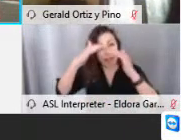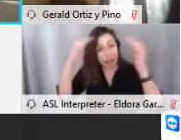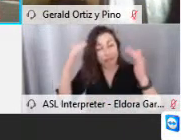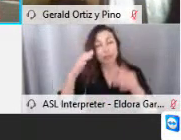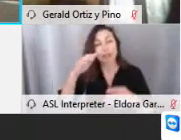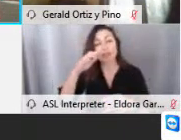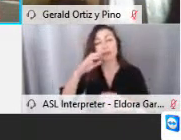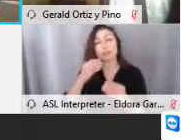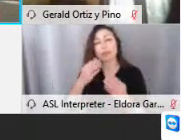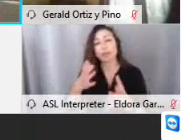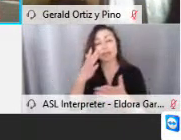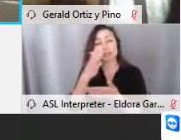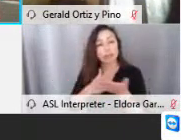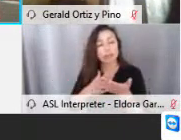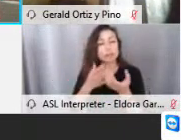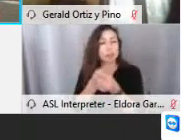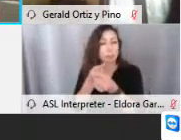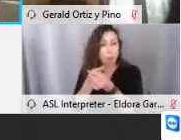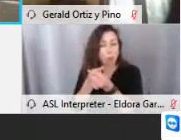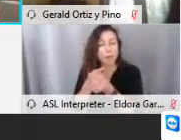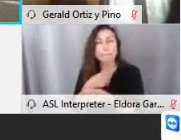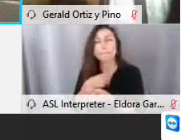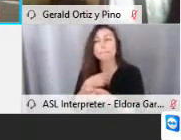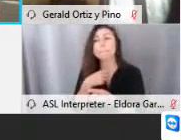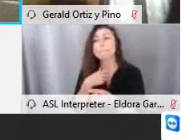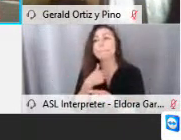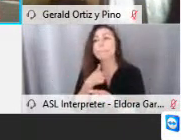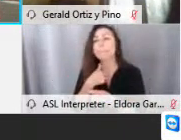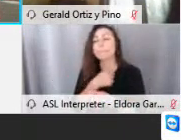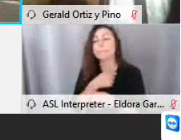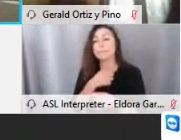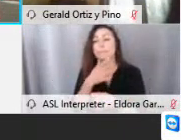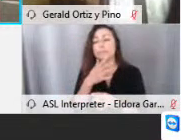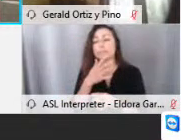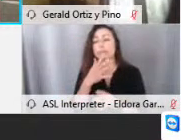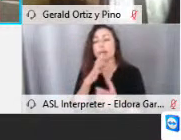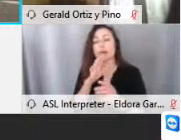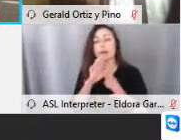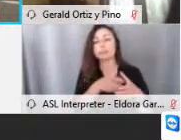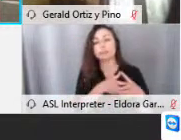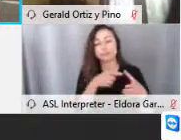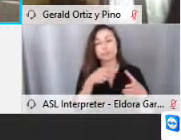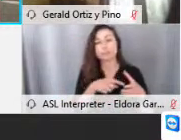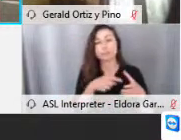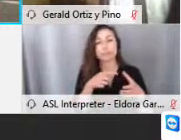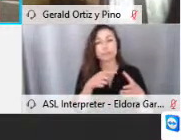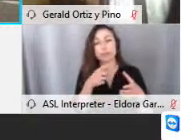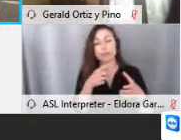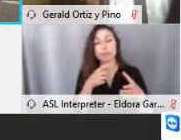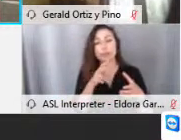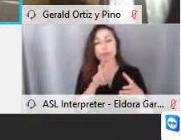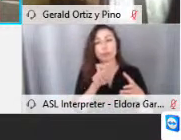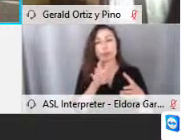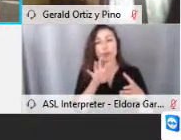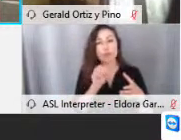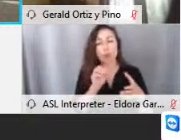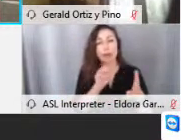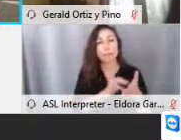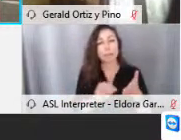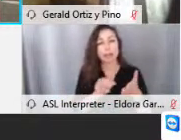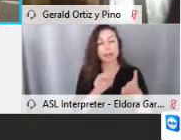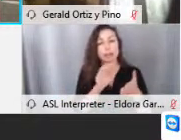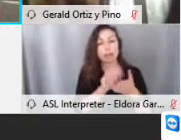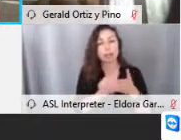in providing some support. We set aside what is $240 million